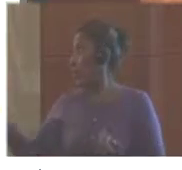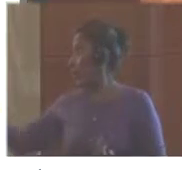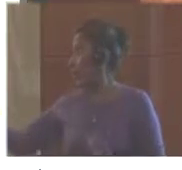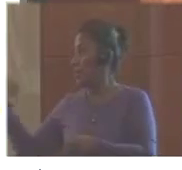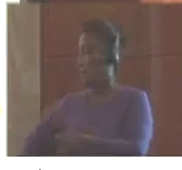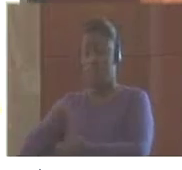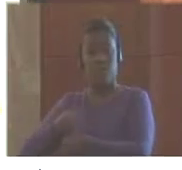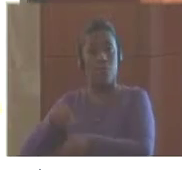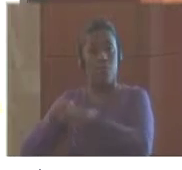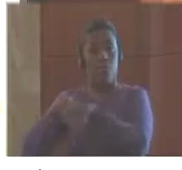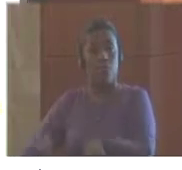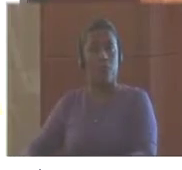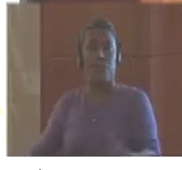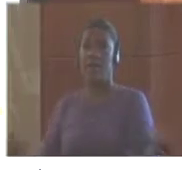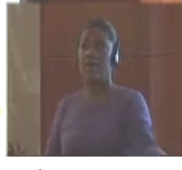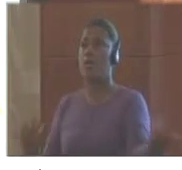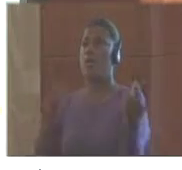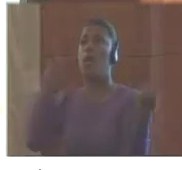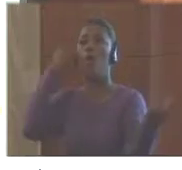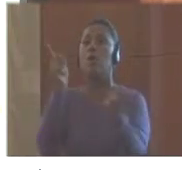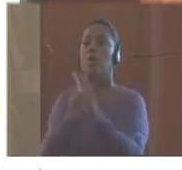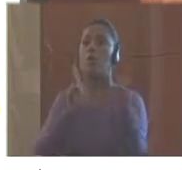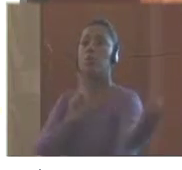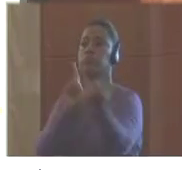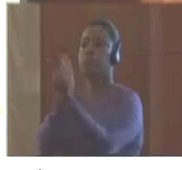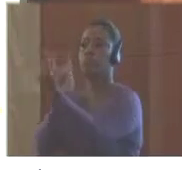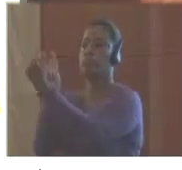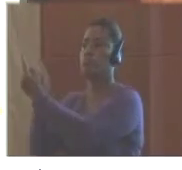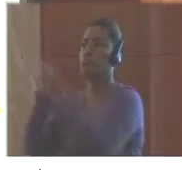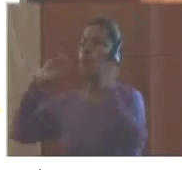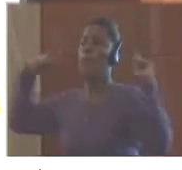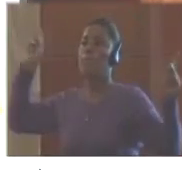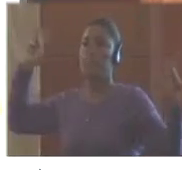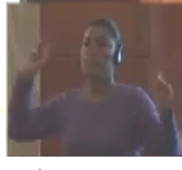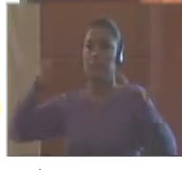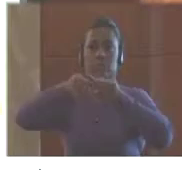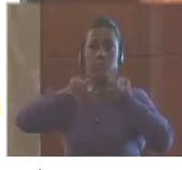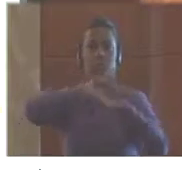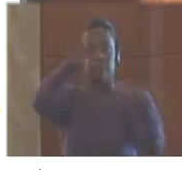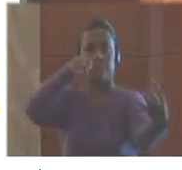networks that we're working on. For instance, the one here that is an encounter between